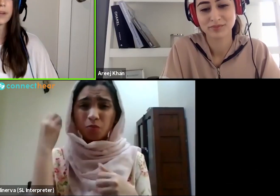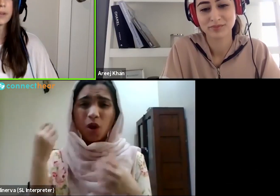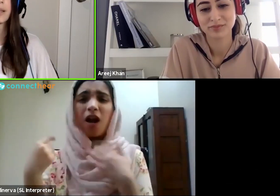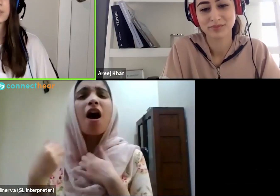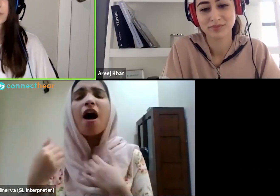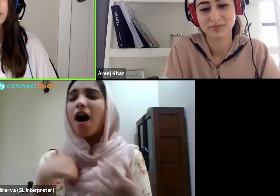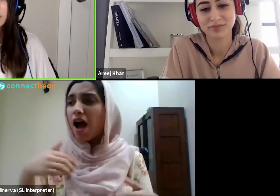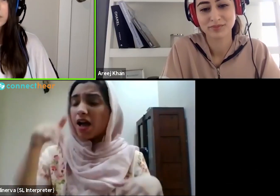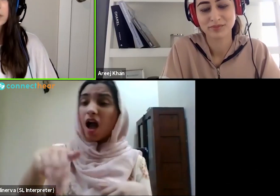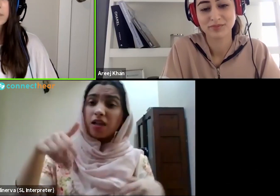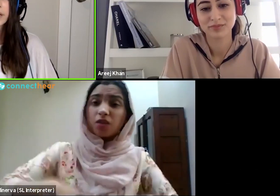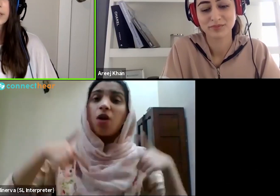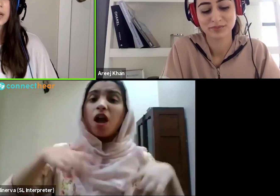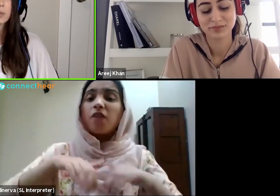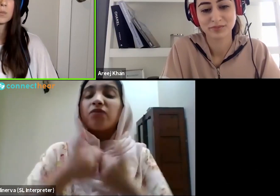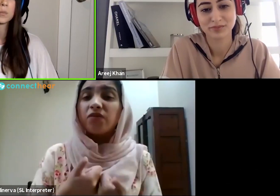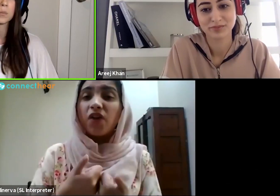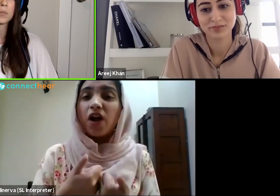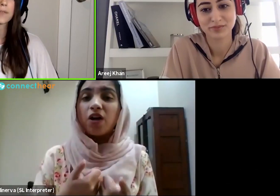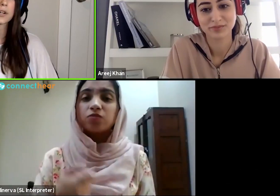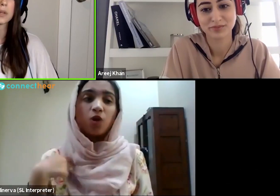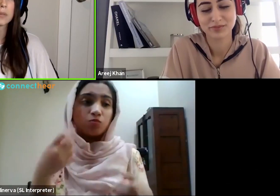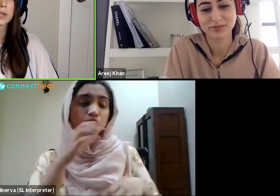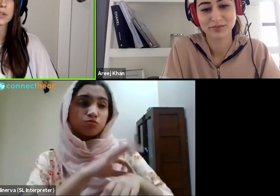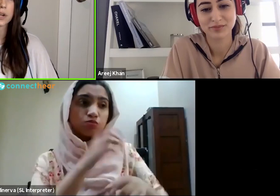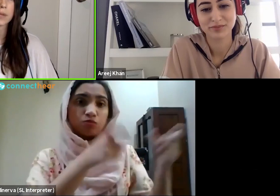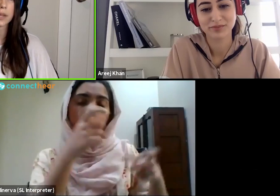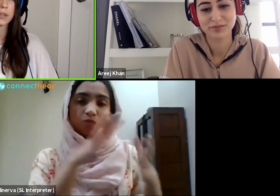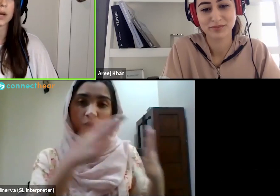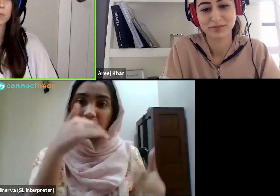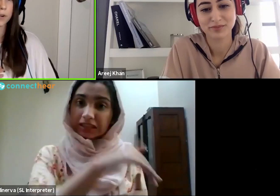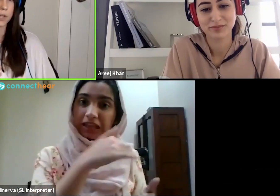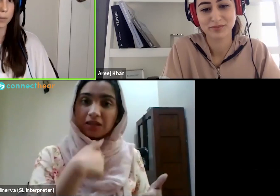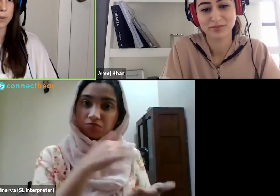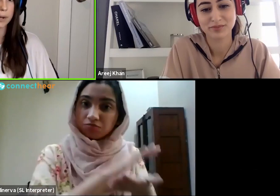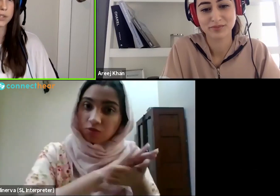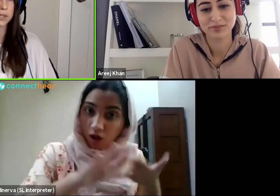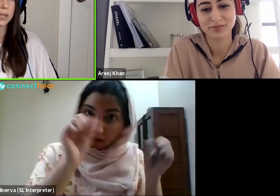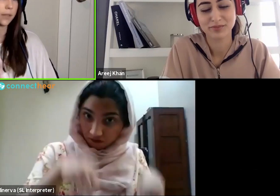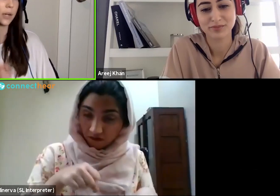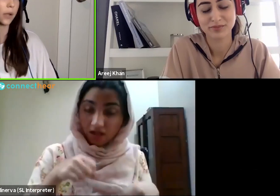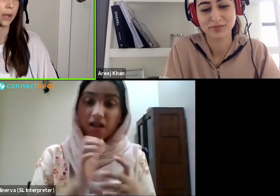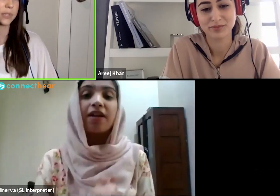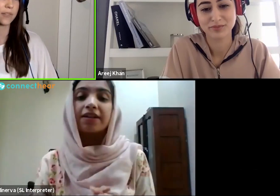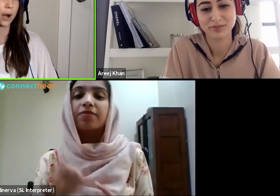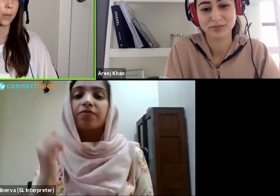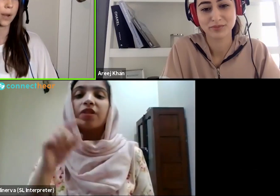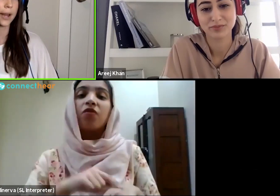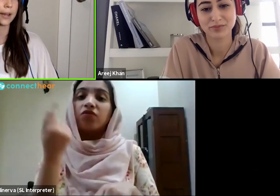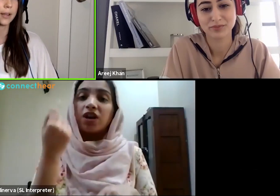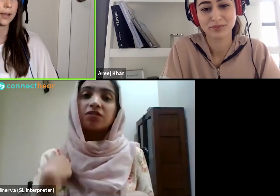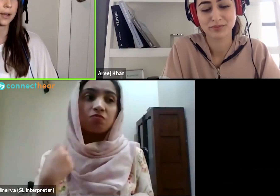they're very patient, very kind with me because they first meet me as their therapist. And, the first time I meet my patients, they don't know that I'm deaf